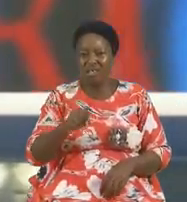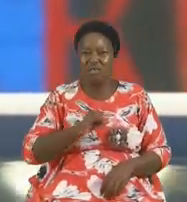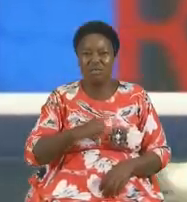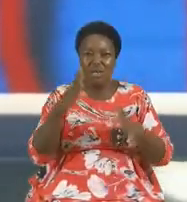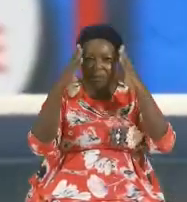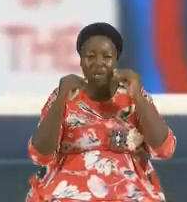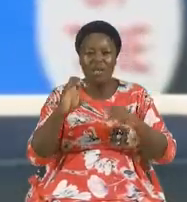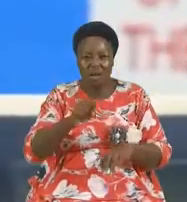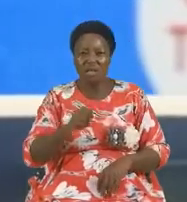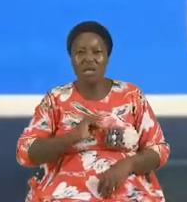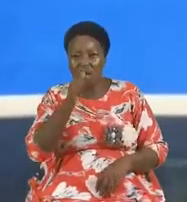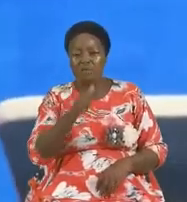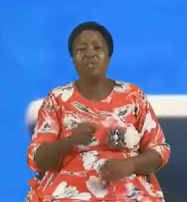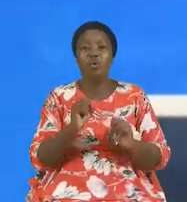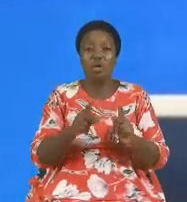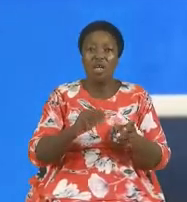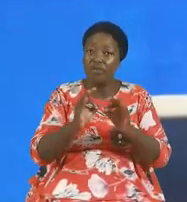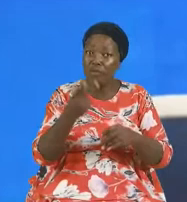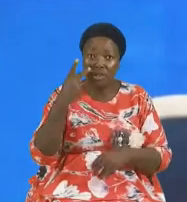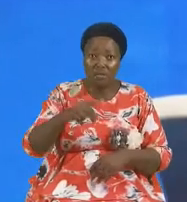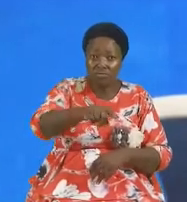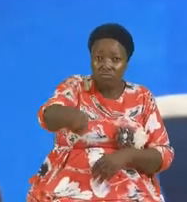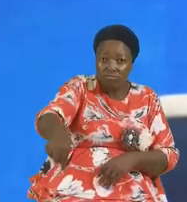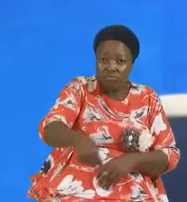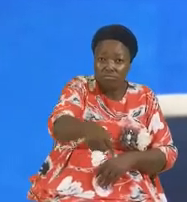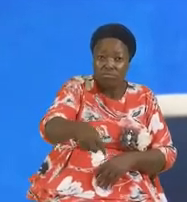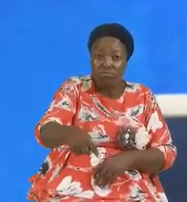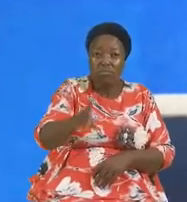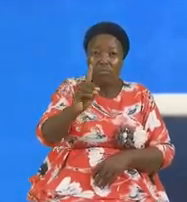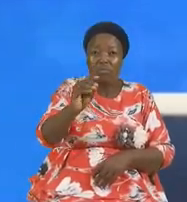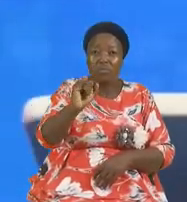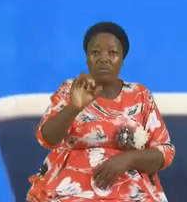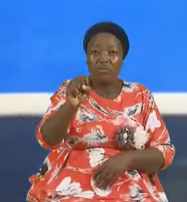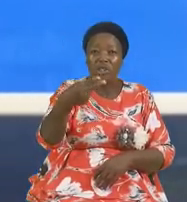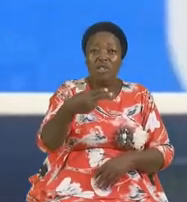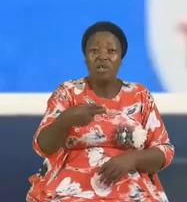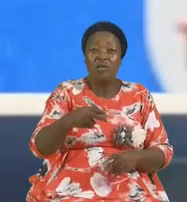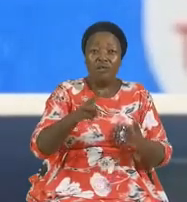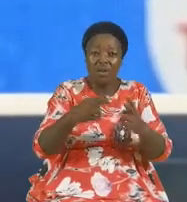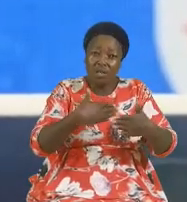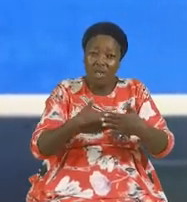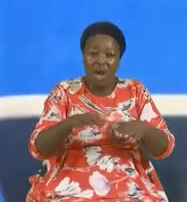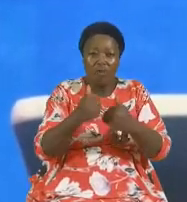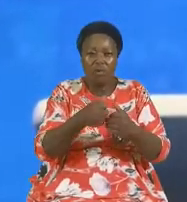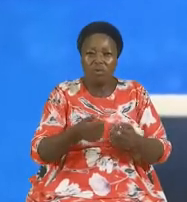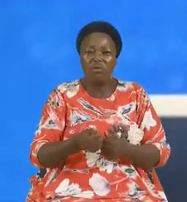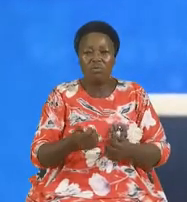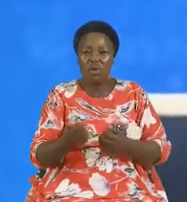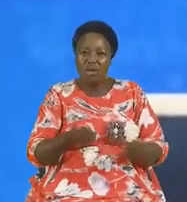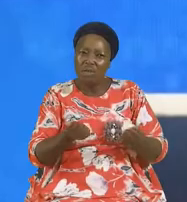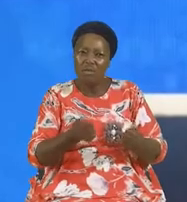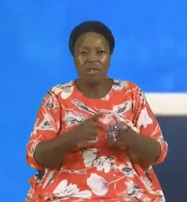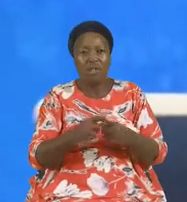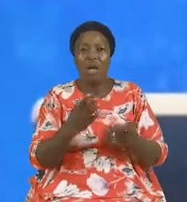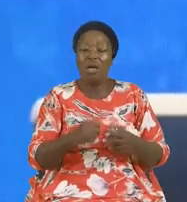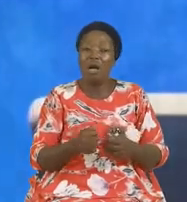I am. License, aren't you? I am. Experience, aren't you? Yes, I am. If you see a ditch very near, how